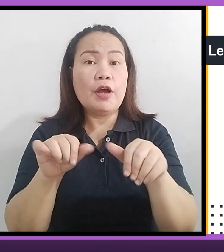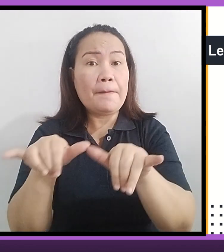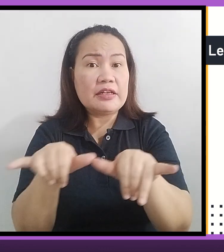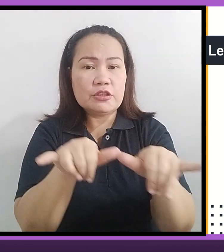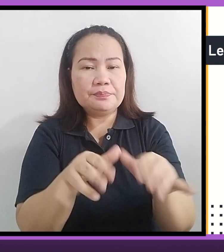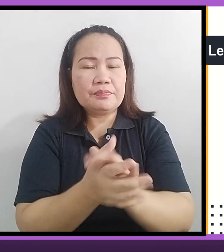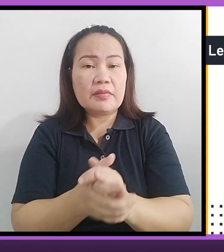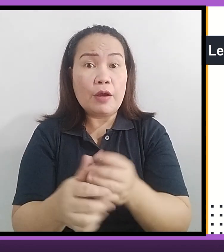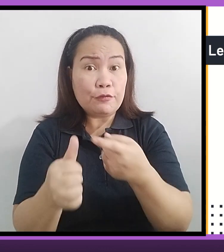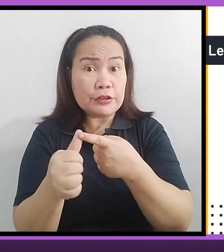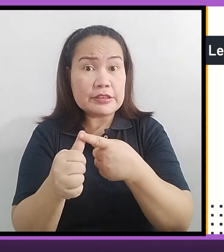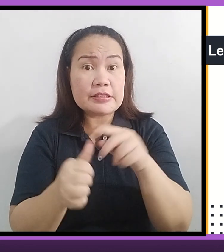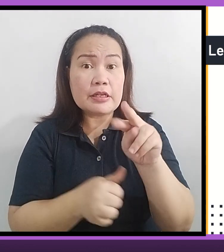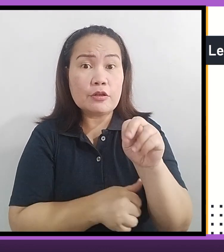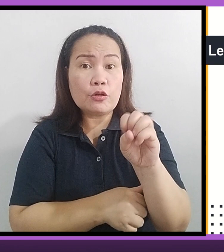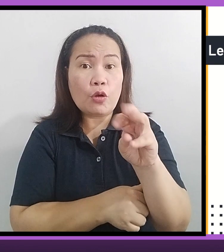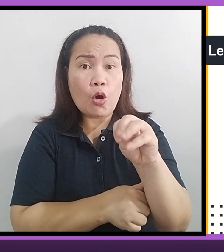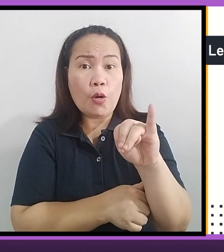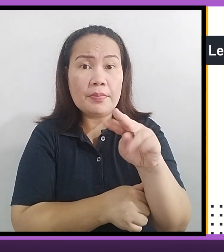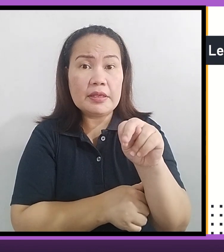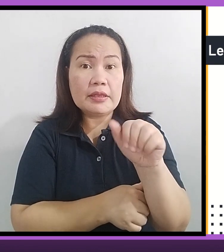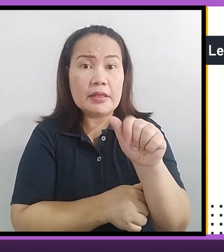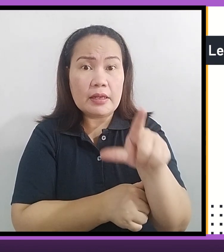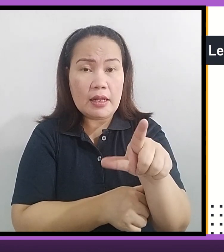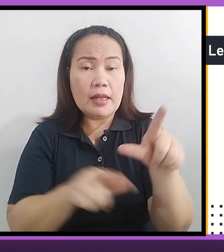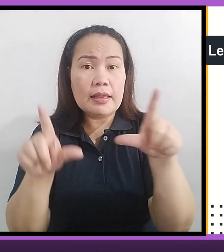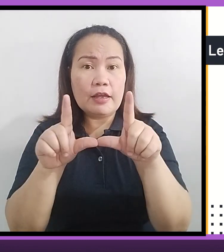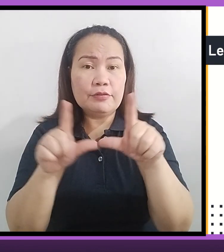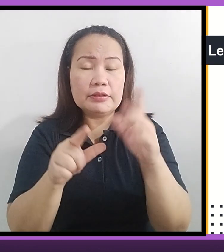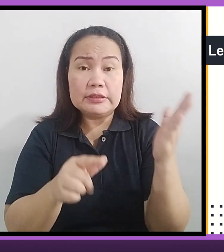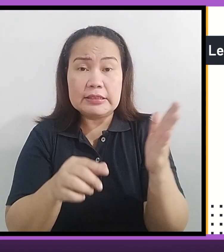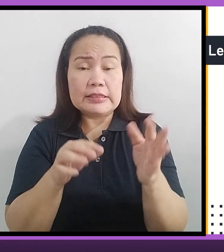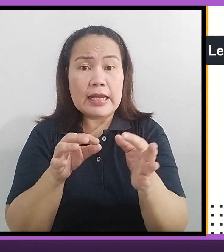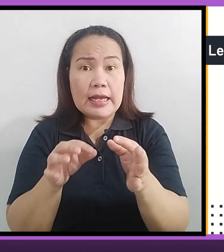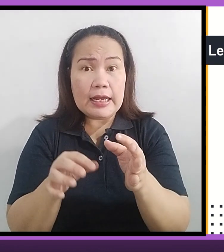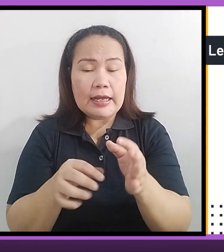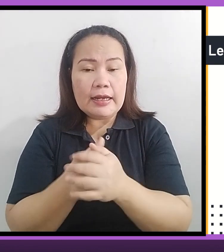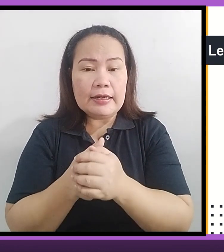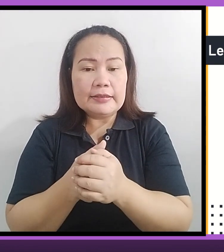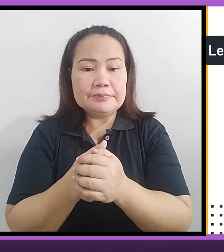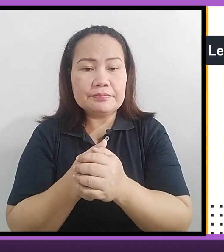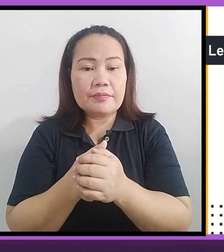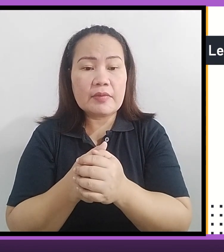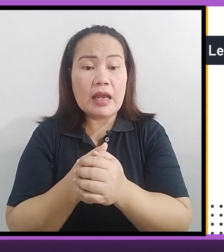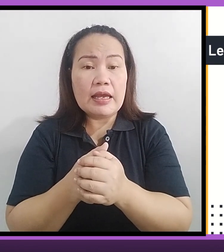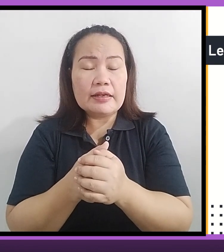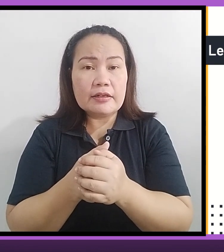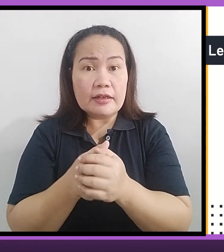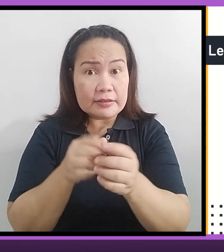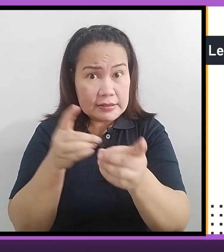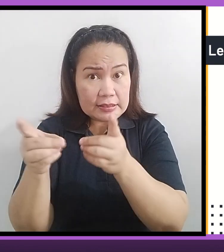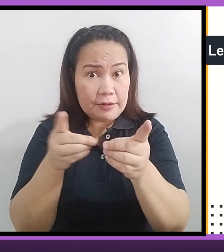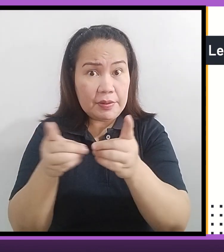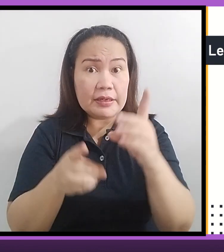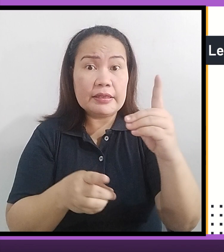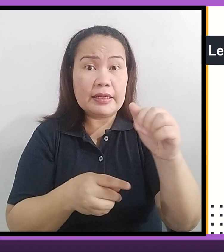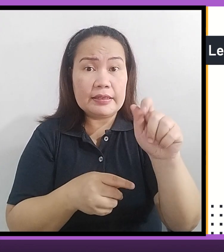First is the nominal level. So this is characterized by data that consists of names,